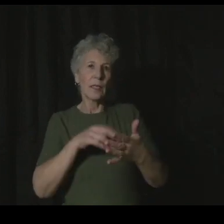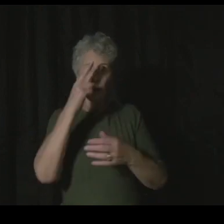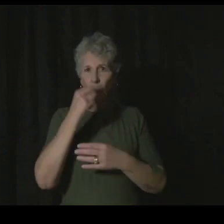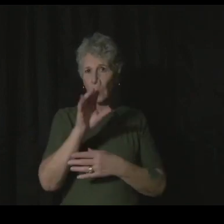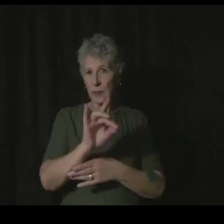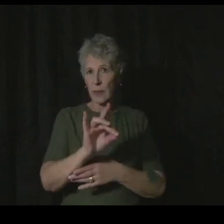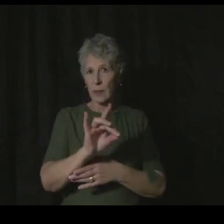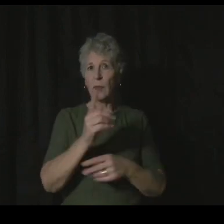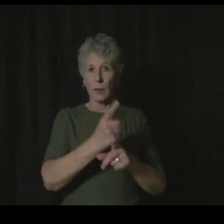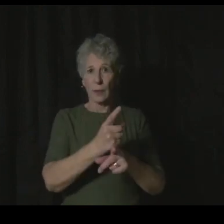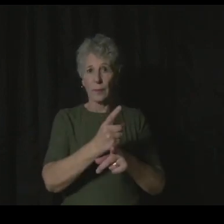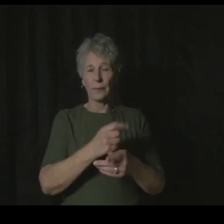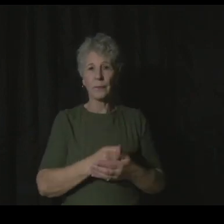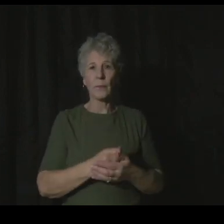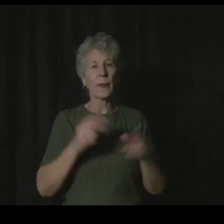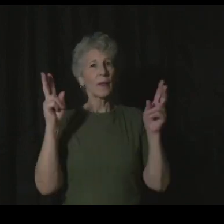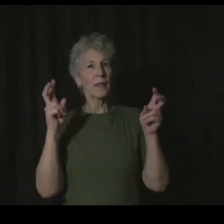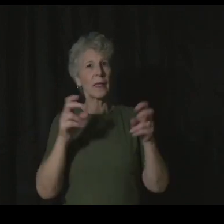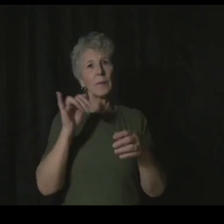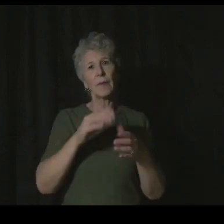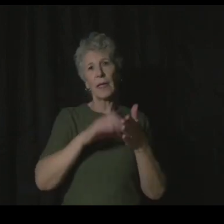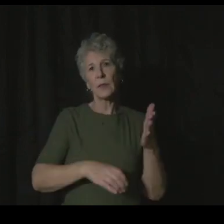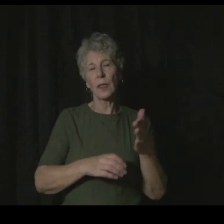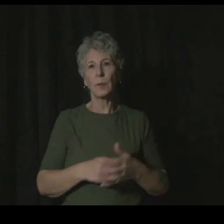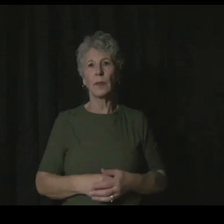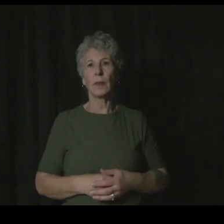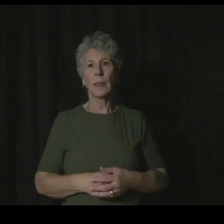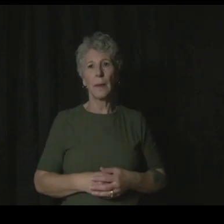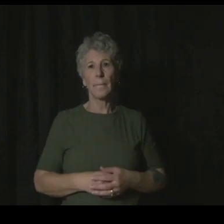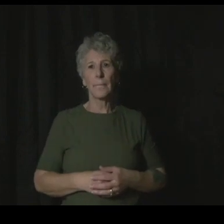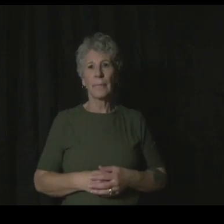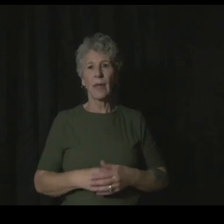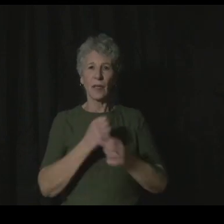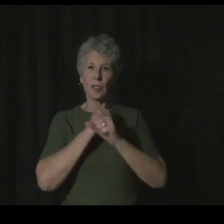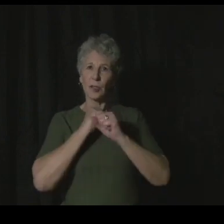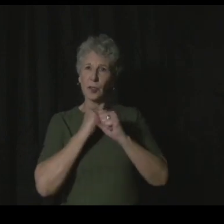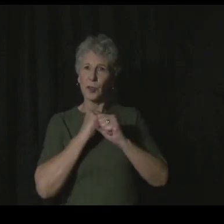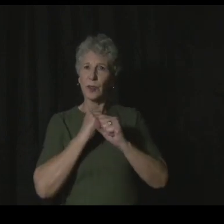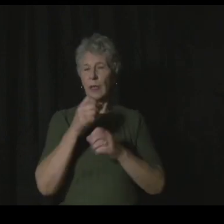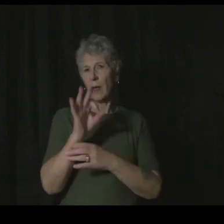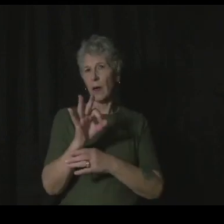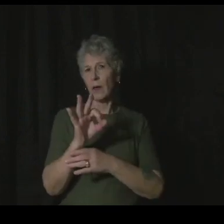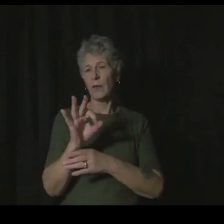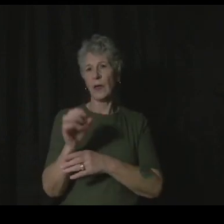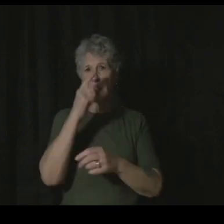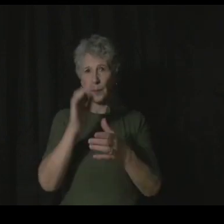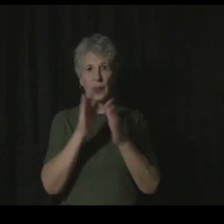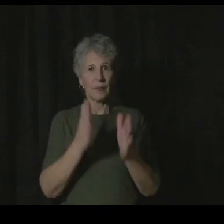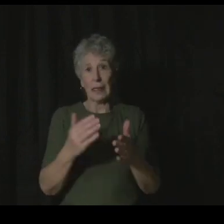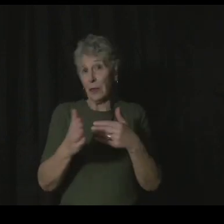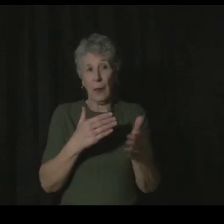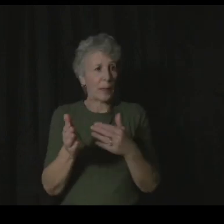right? And the theme of that chapter was the security of the believer, that no matter